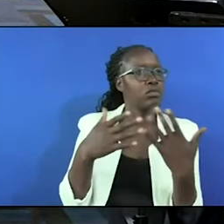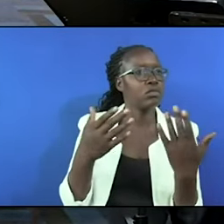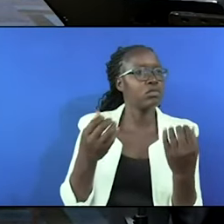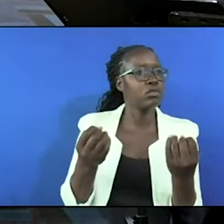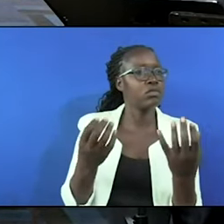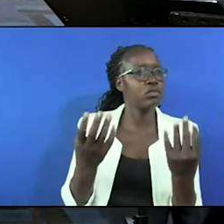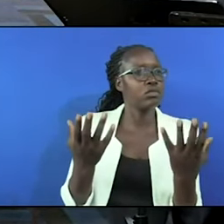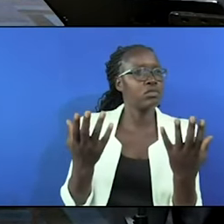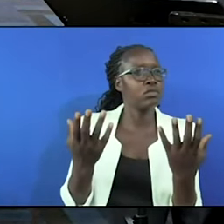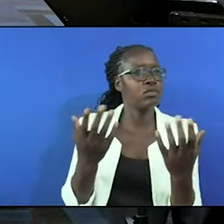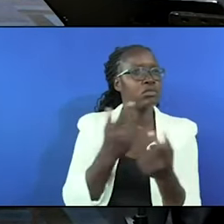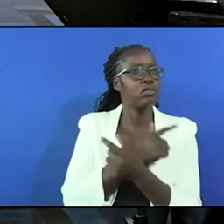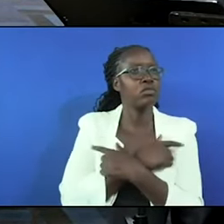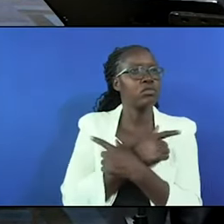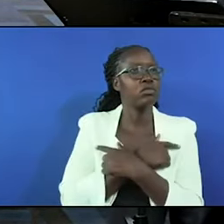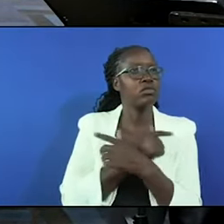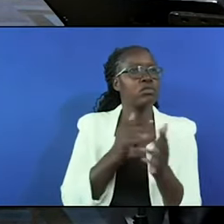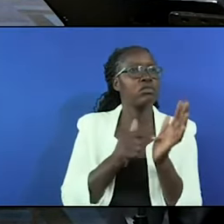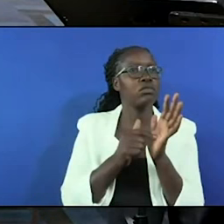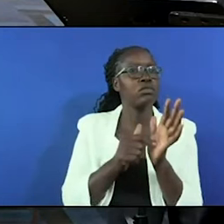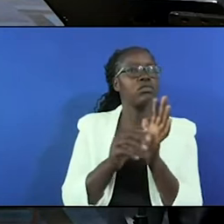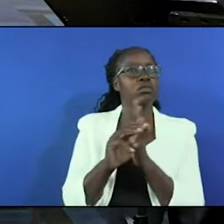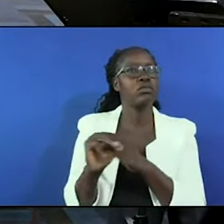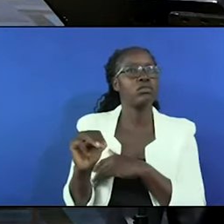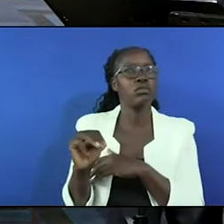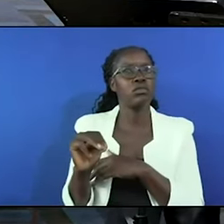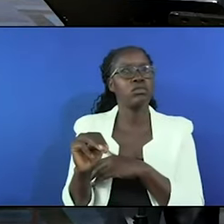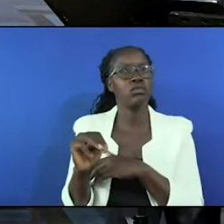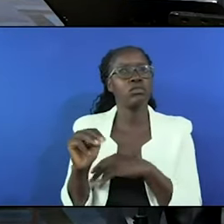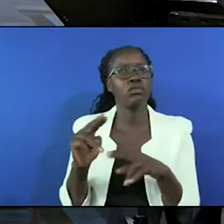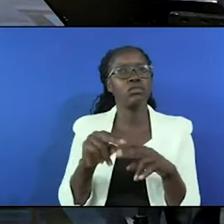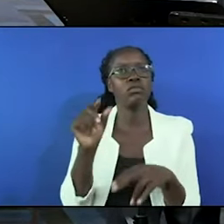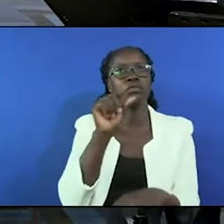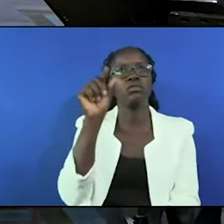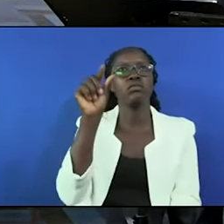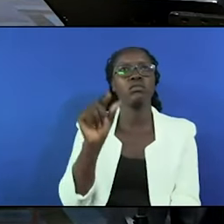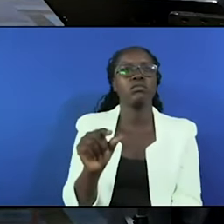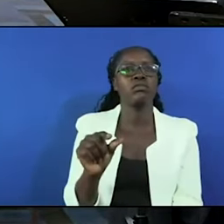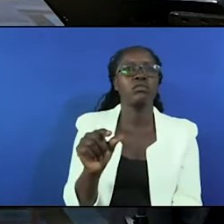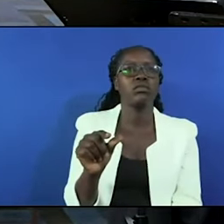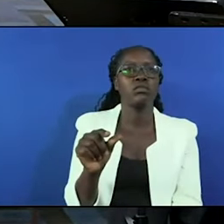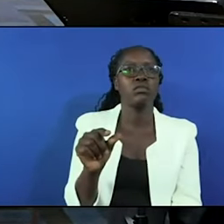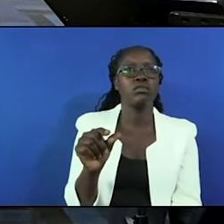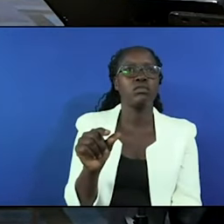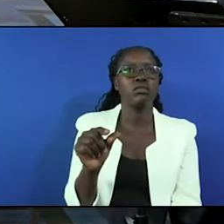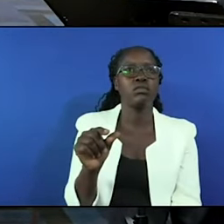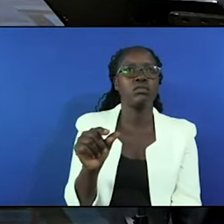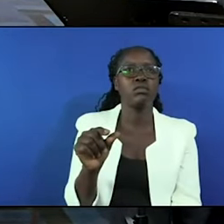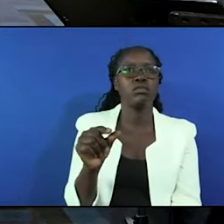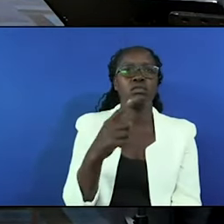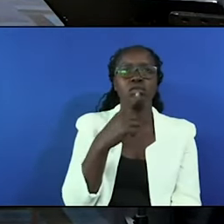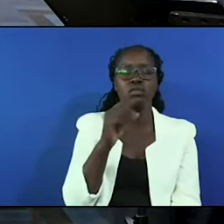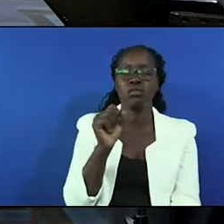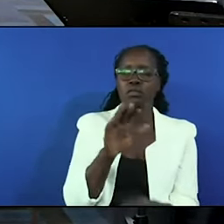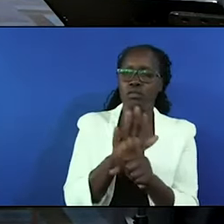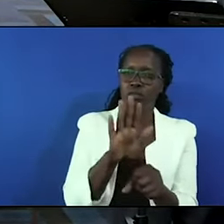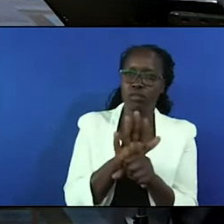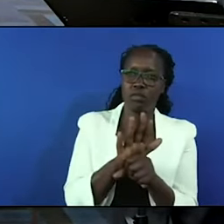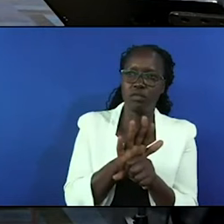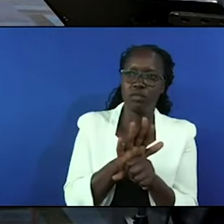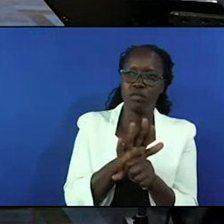much love you showed them on the cross of Calvary. So